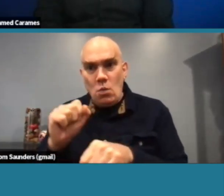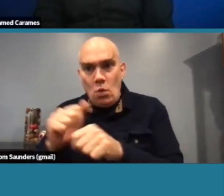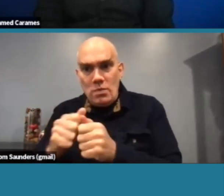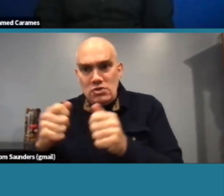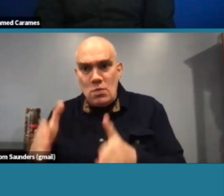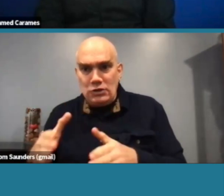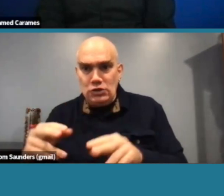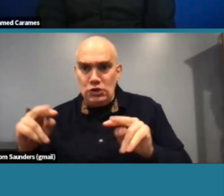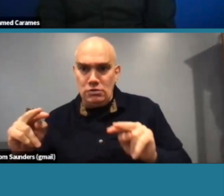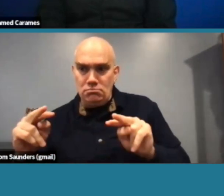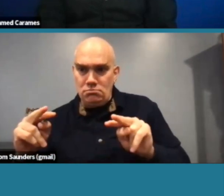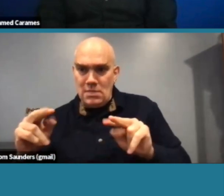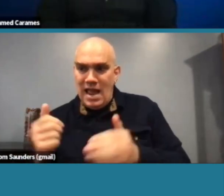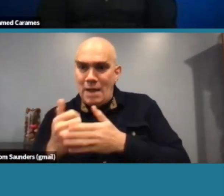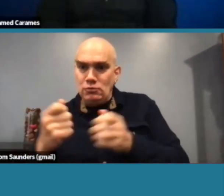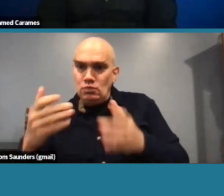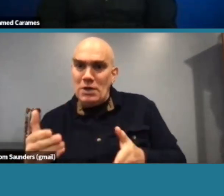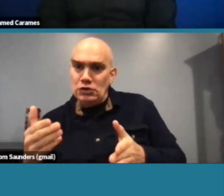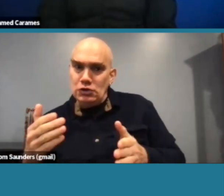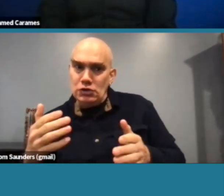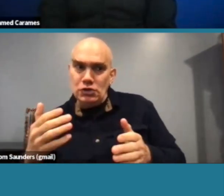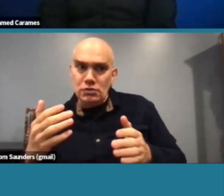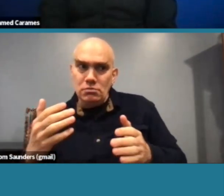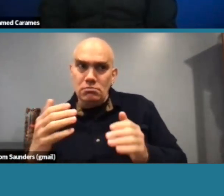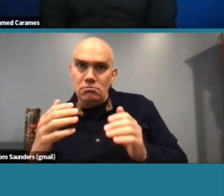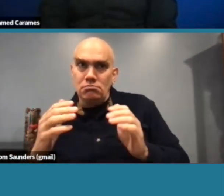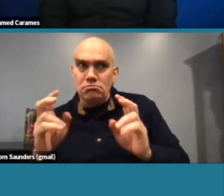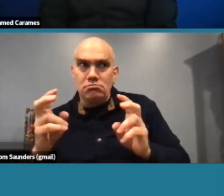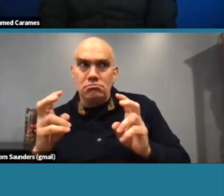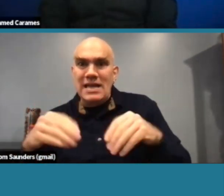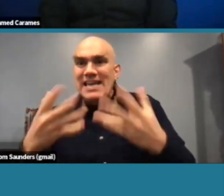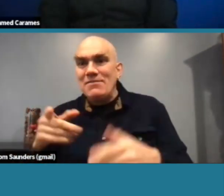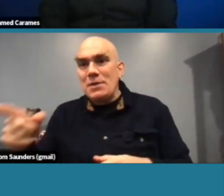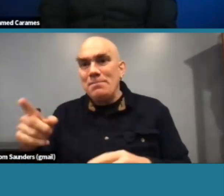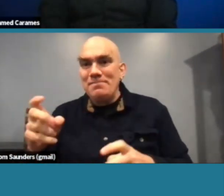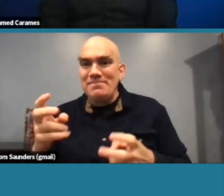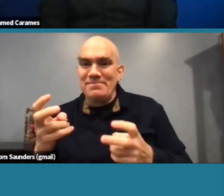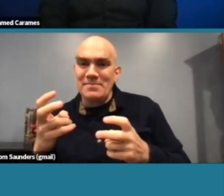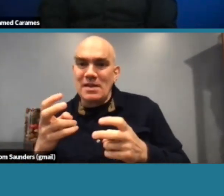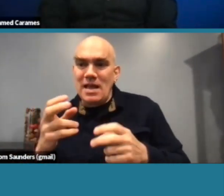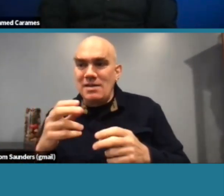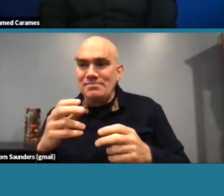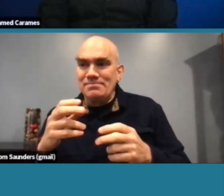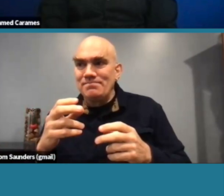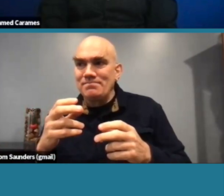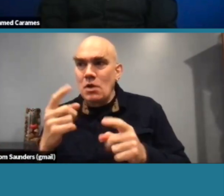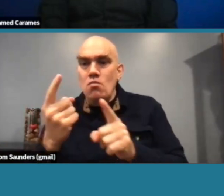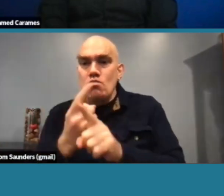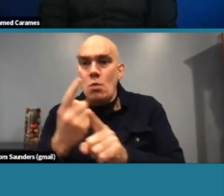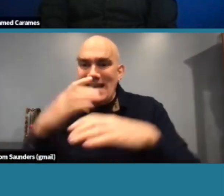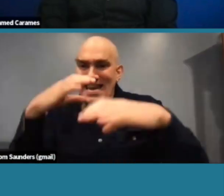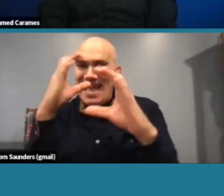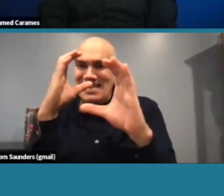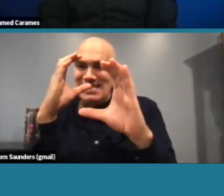feedback on what you saw. You can also attend rehearsals and work with the directors for those shows.